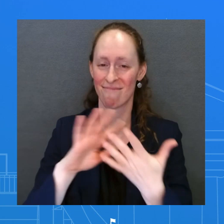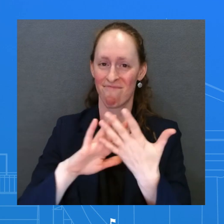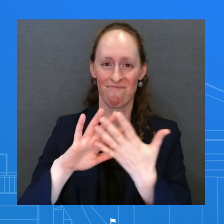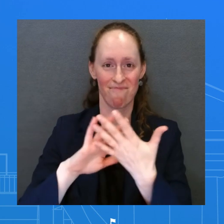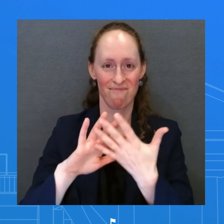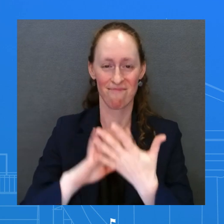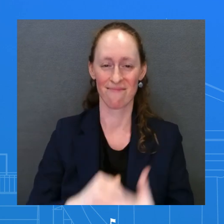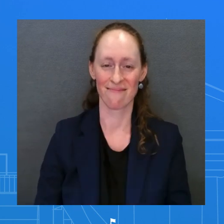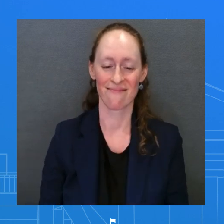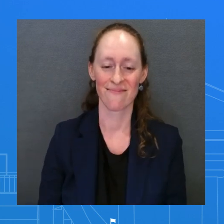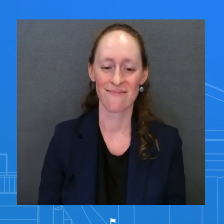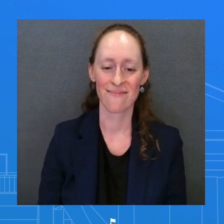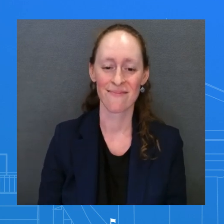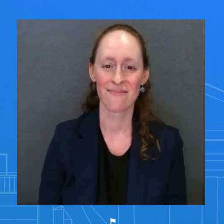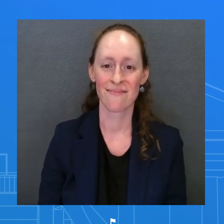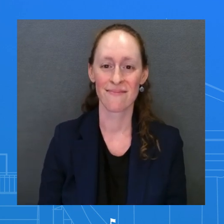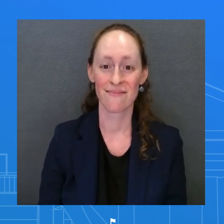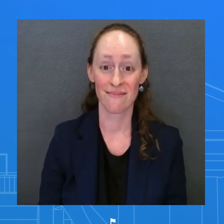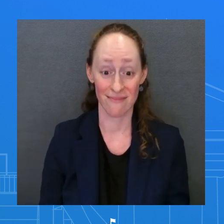Is it good? We're good to go? No.